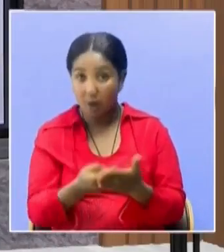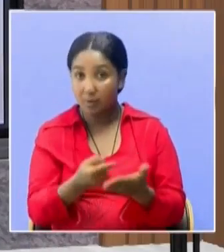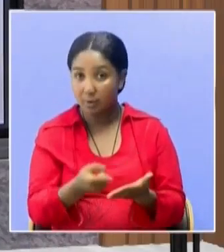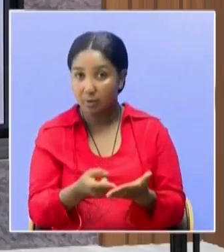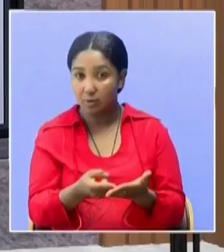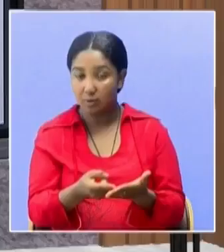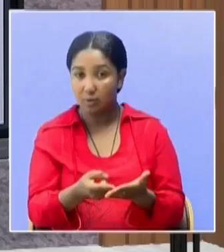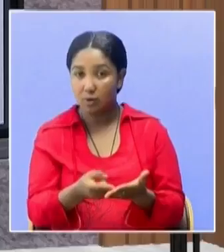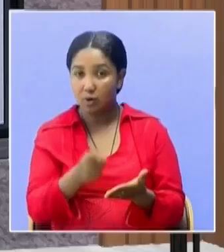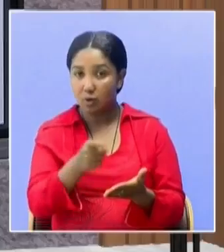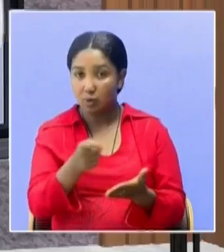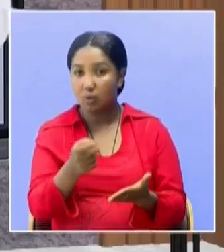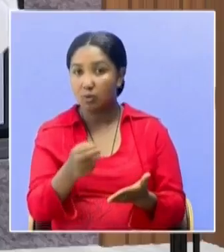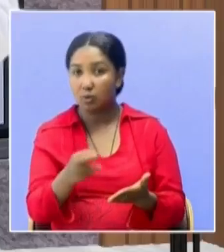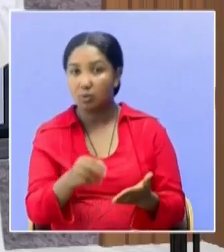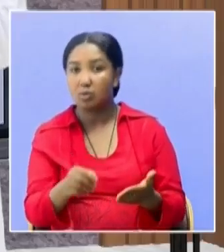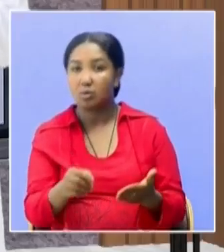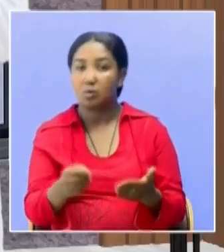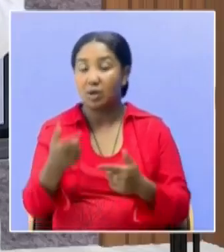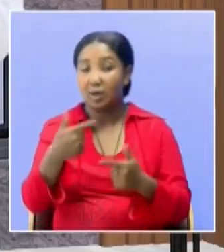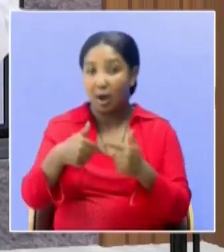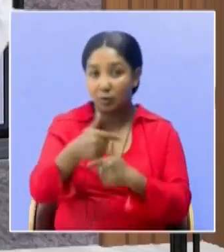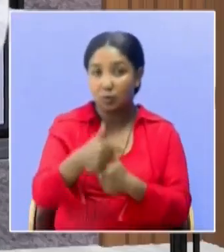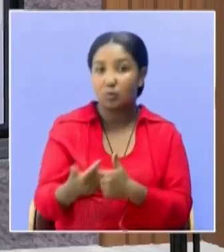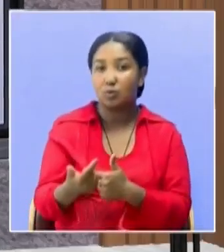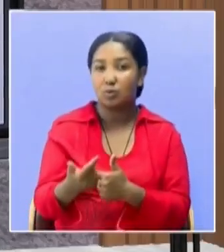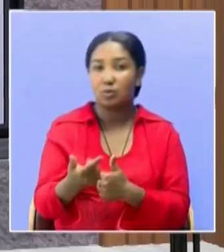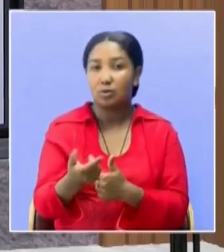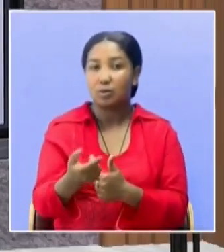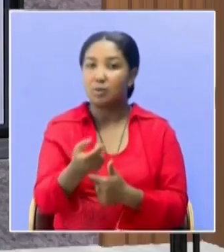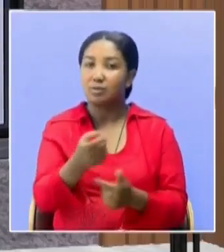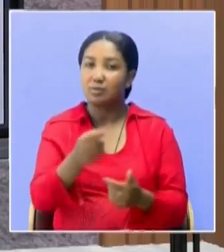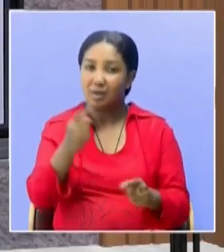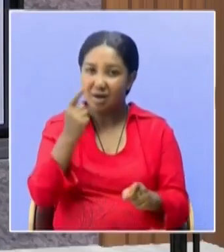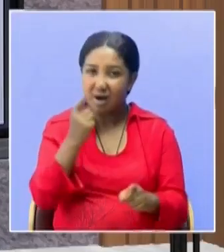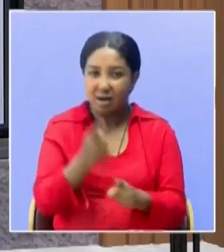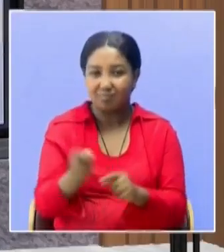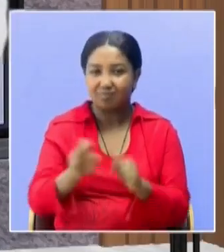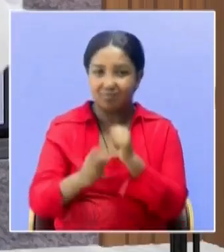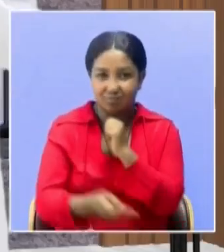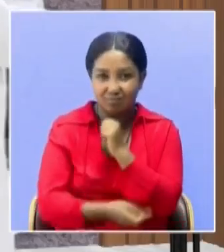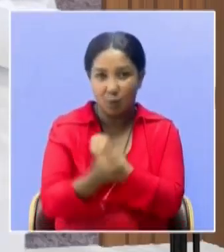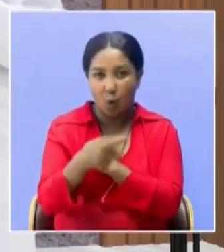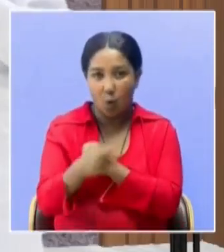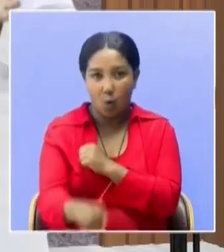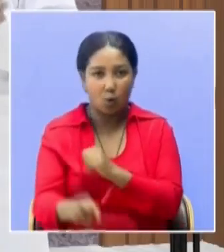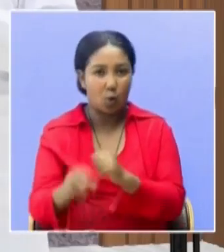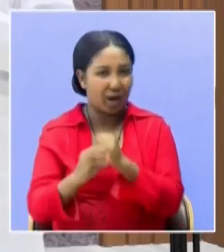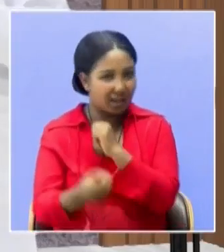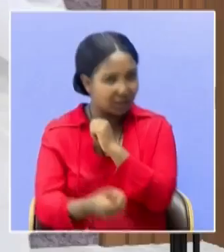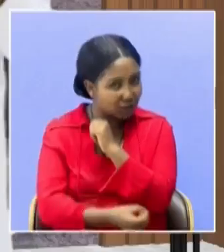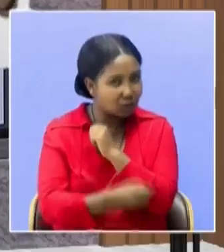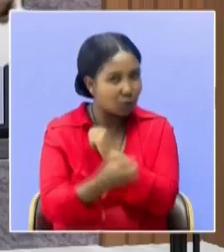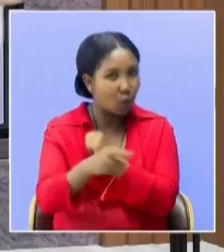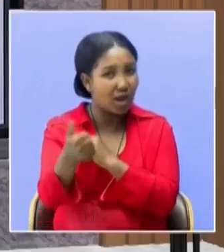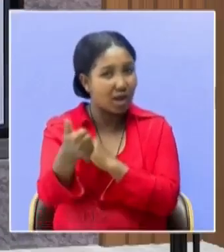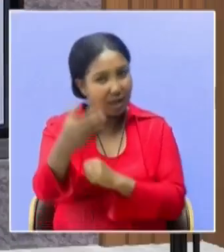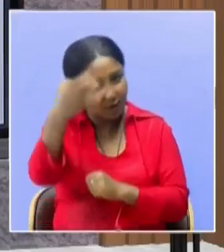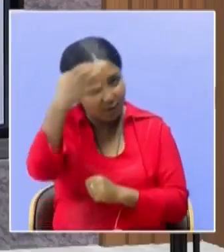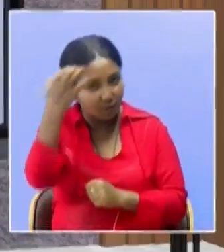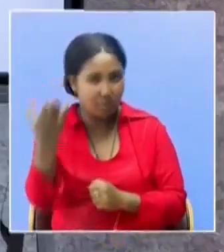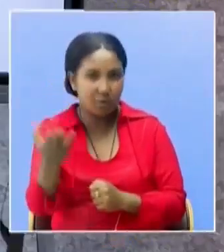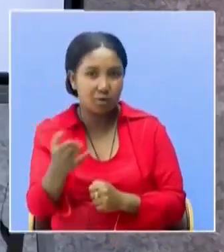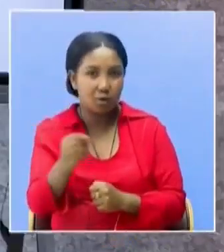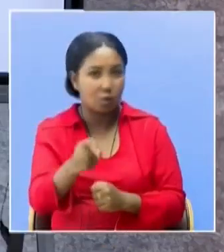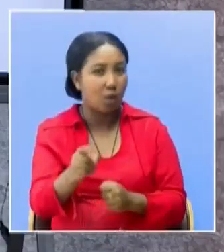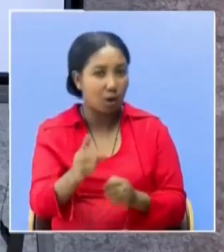seeing this, and then when it comes to the right spot of writing to the company, or organization, or any government, you